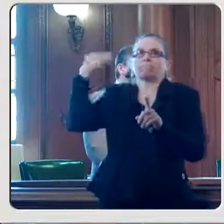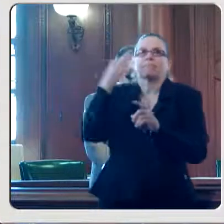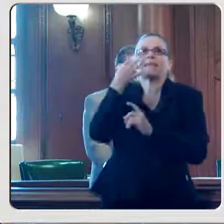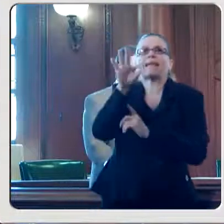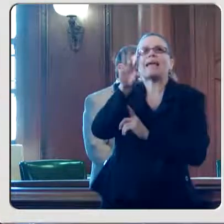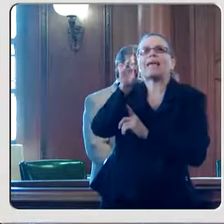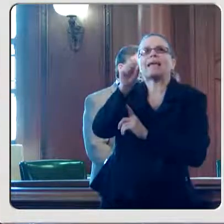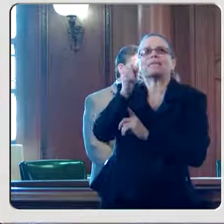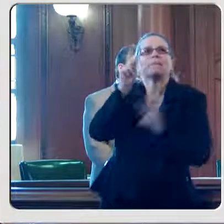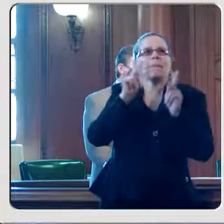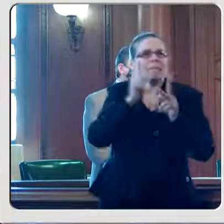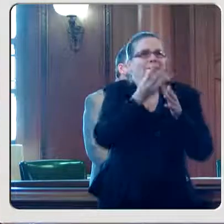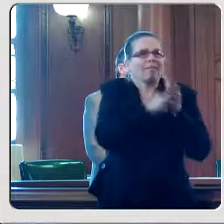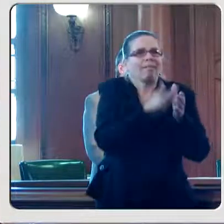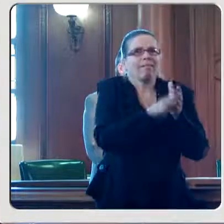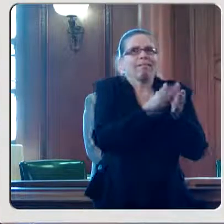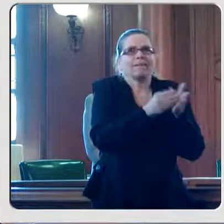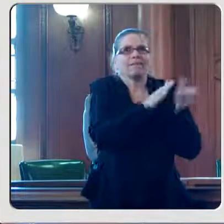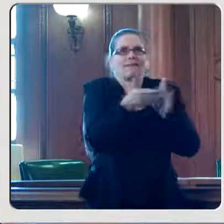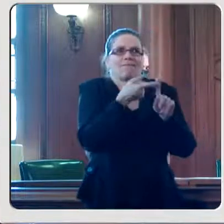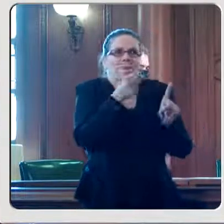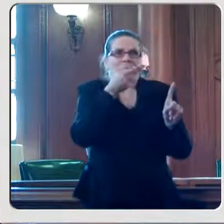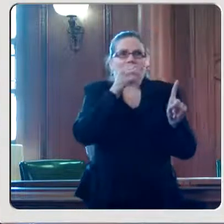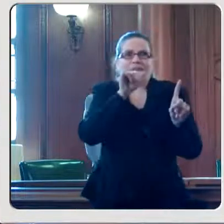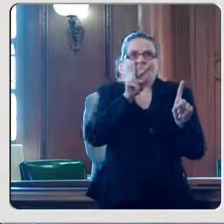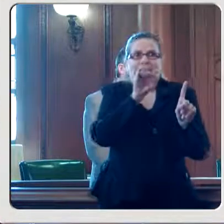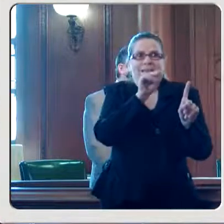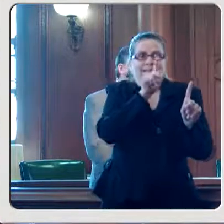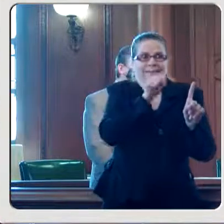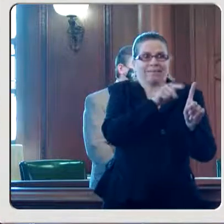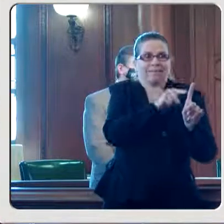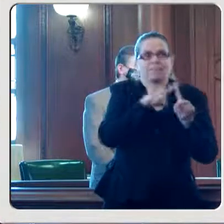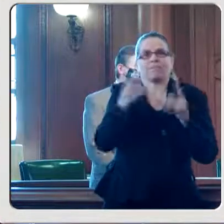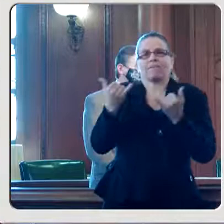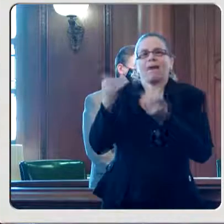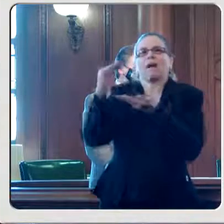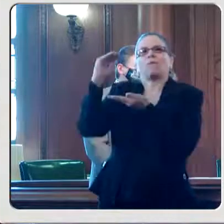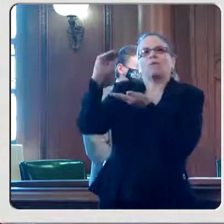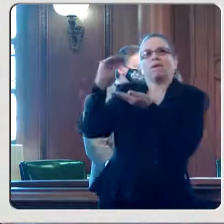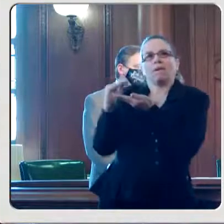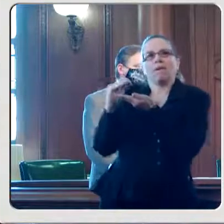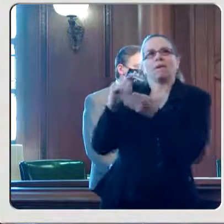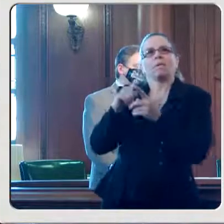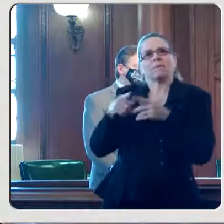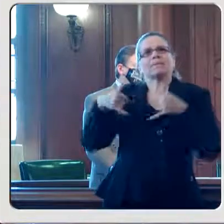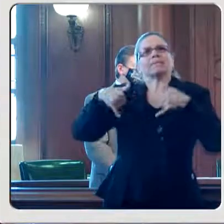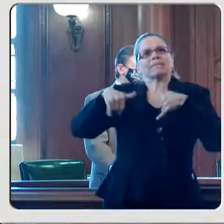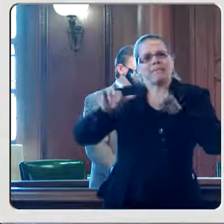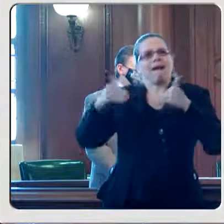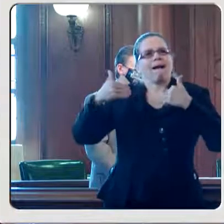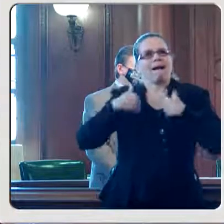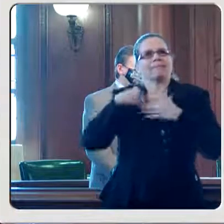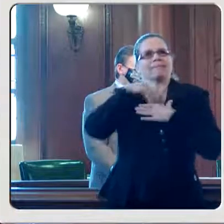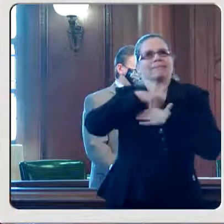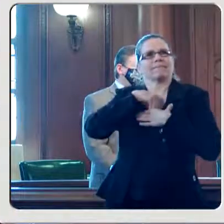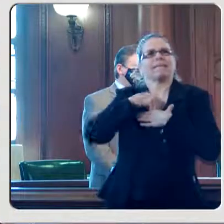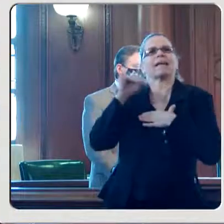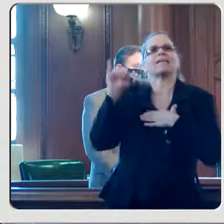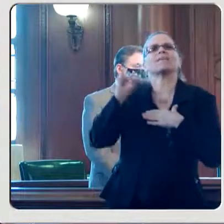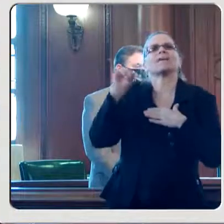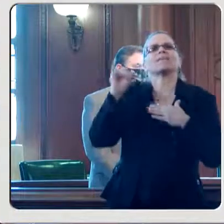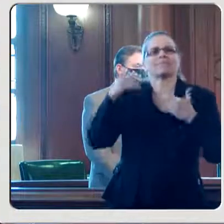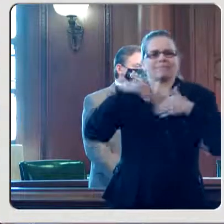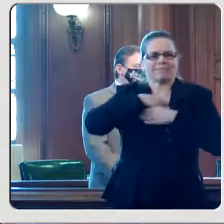aren't dying at the same rate, but people continue to be infected by this virus. And so